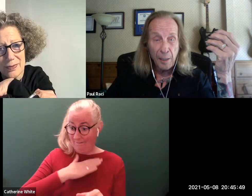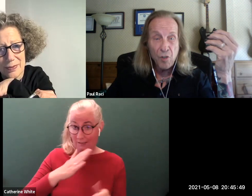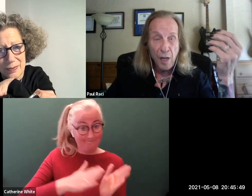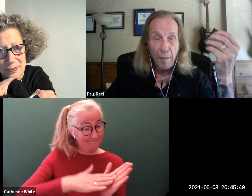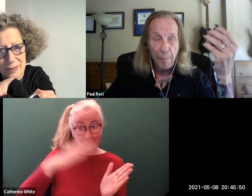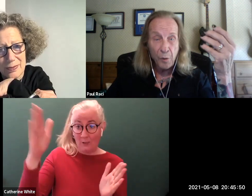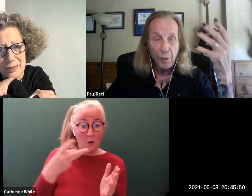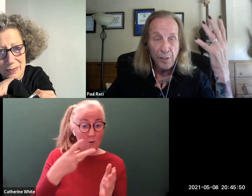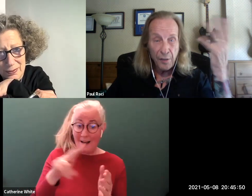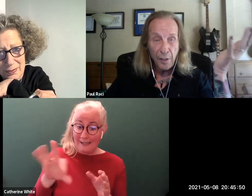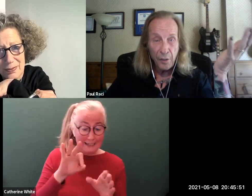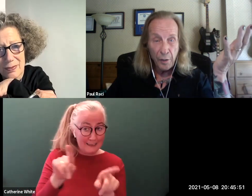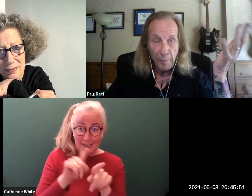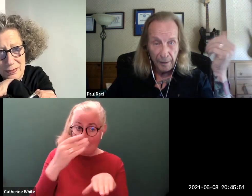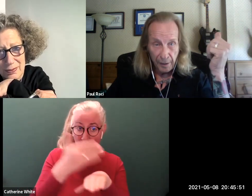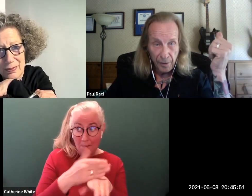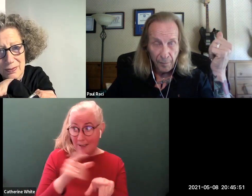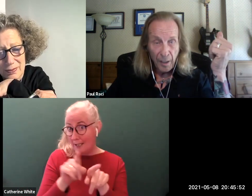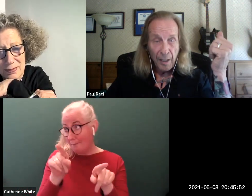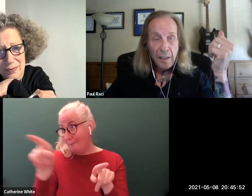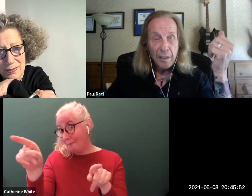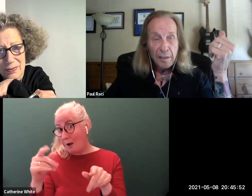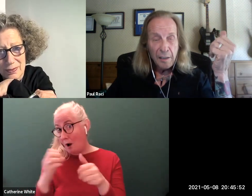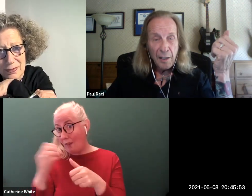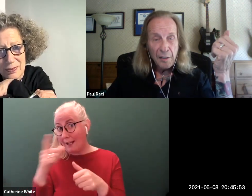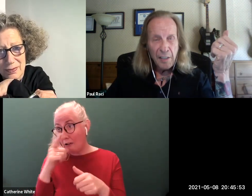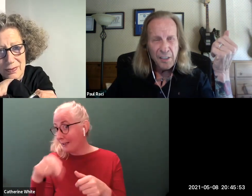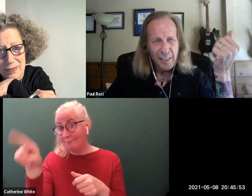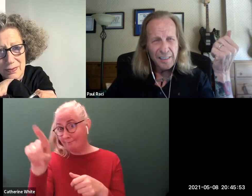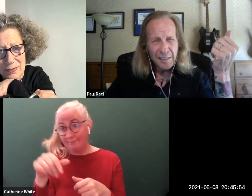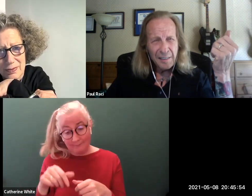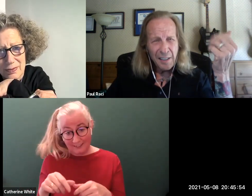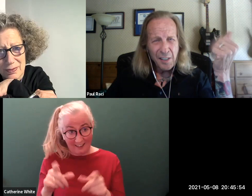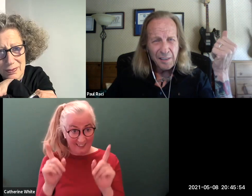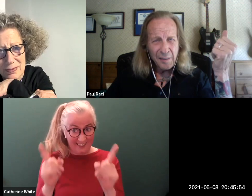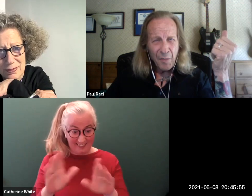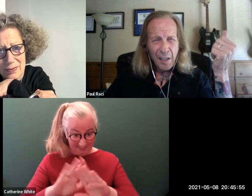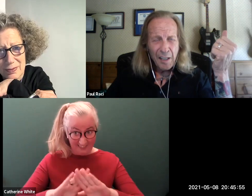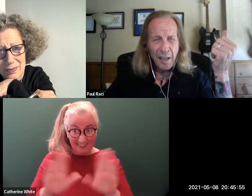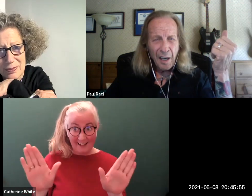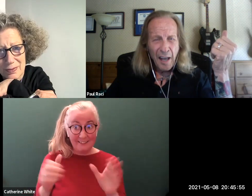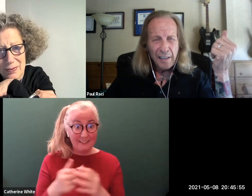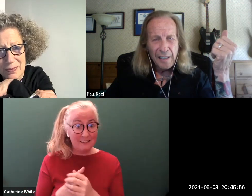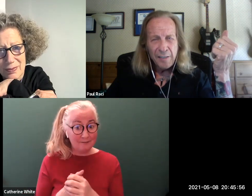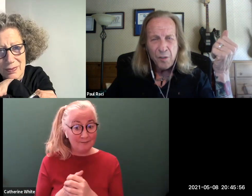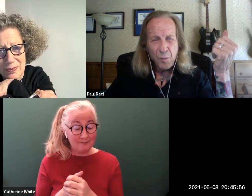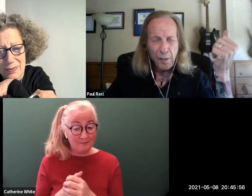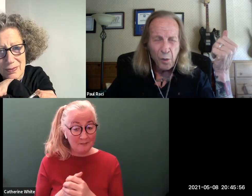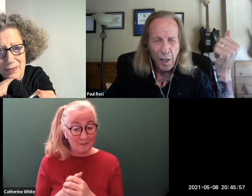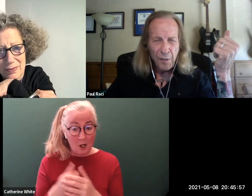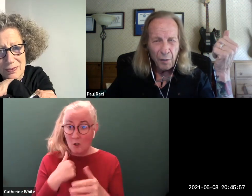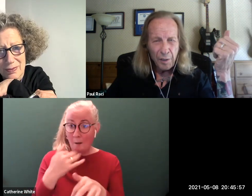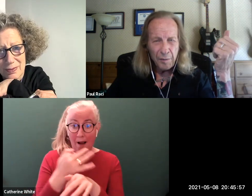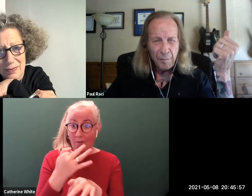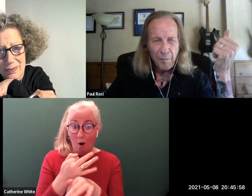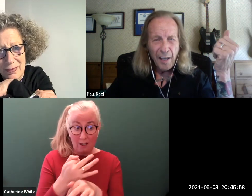same job opportunities that the other hearing man gets. That's it. That's it. And he spent his whole